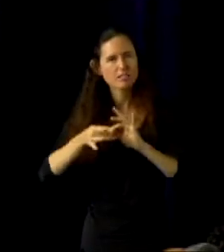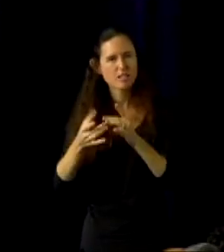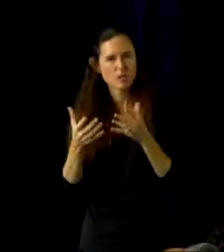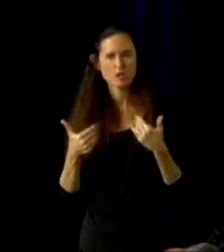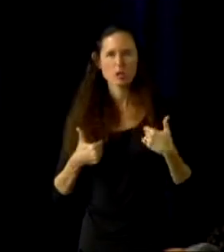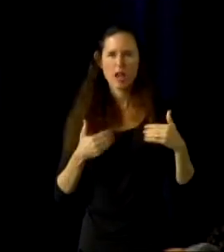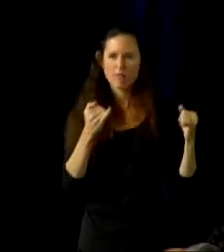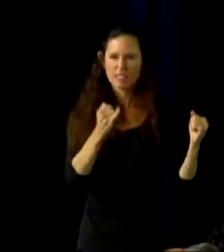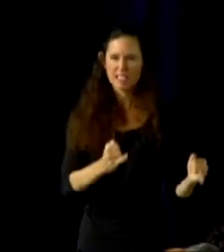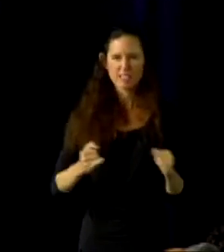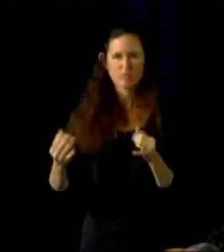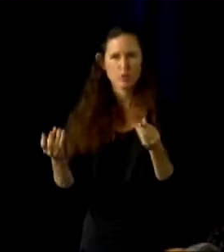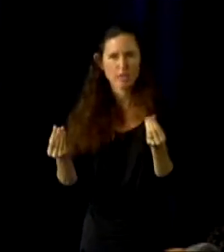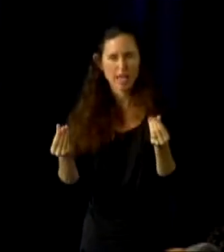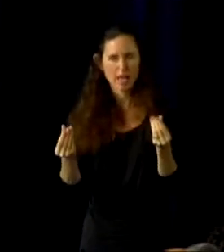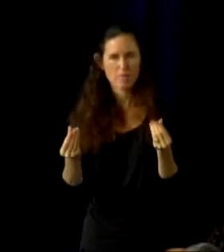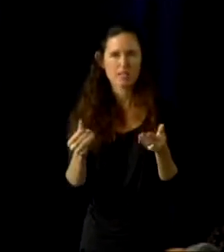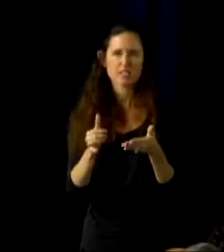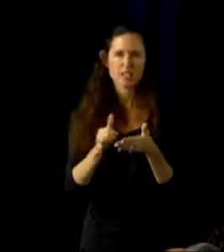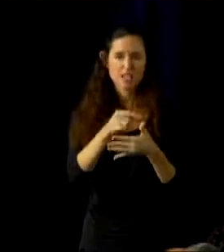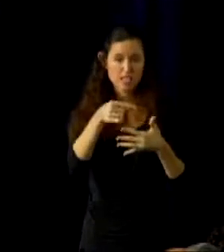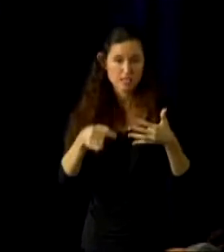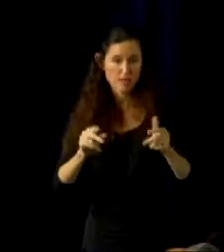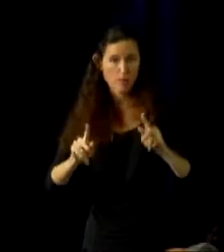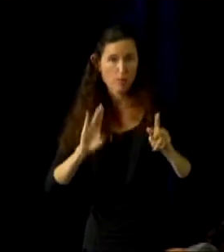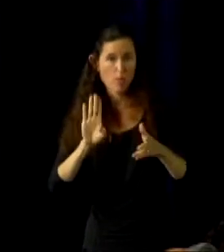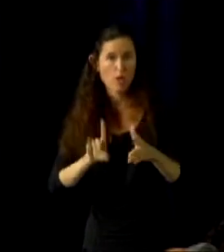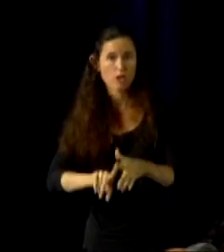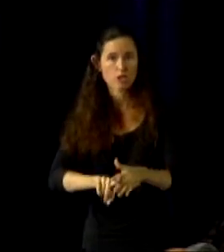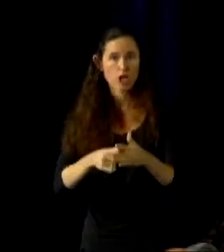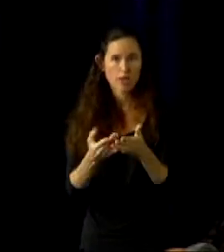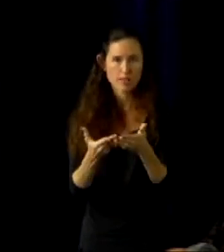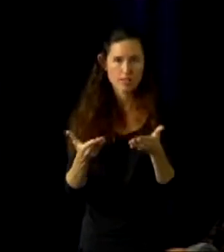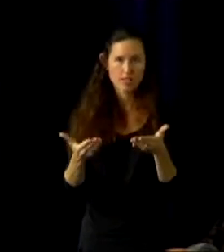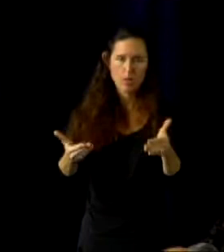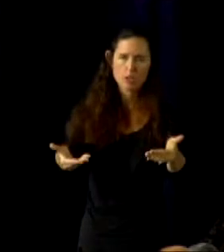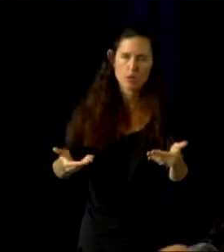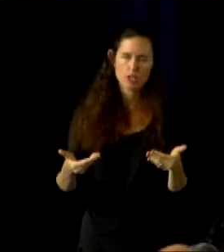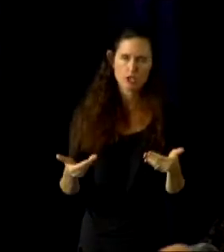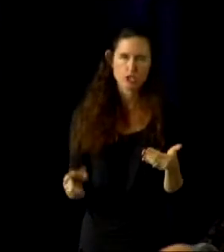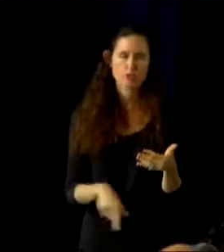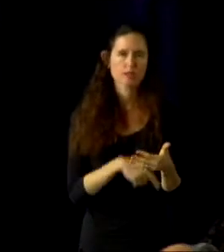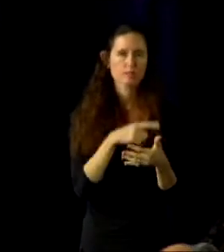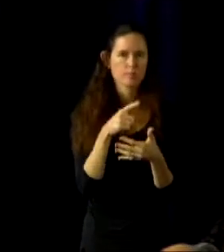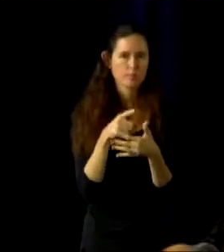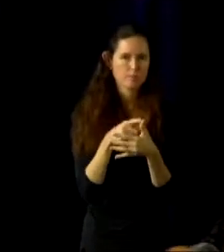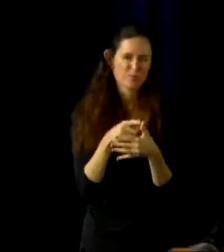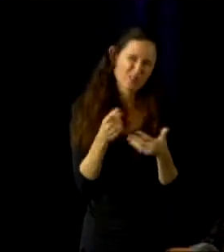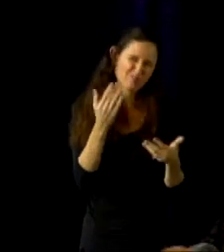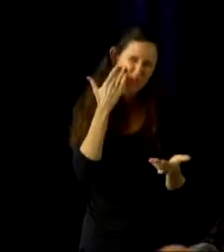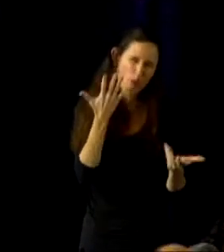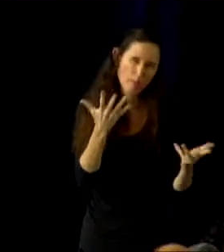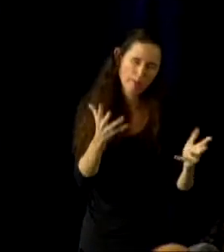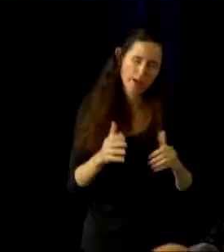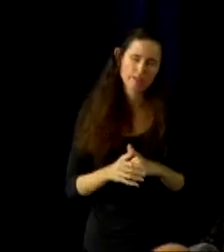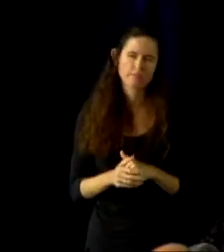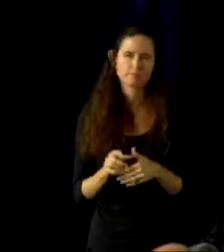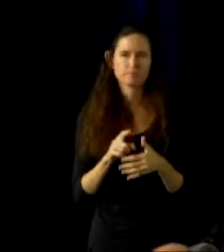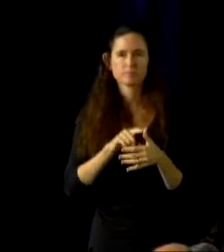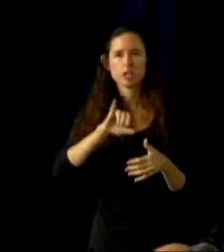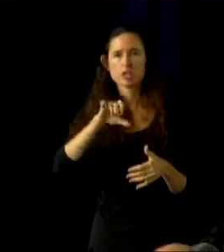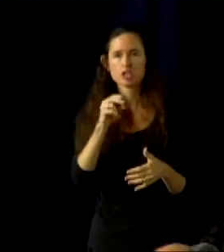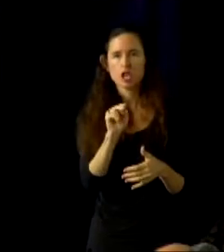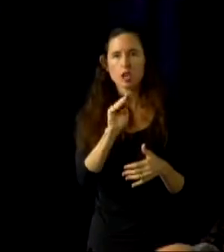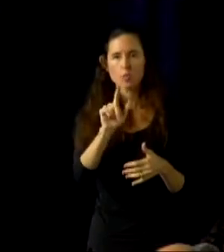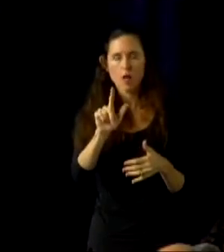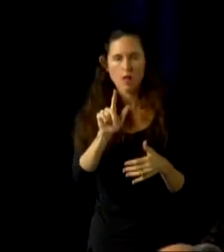campus liaisons are a starting step for that. So I'd like to introduce them to you. You know them already. John Wall is